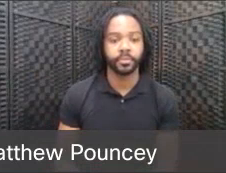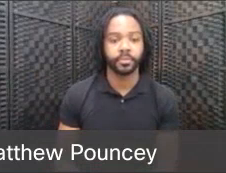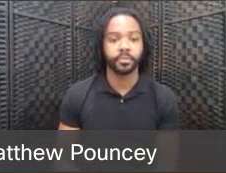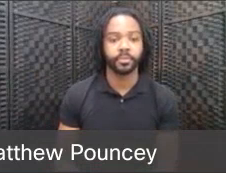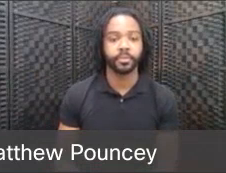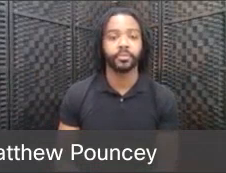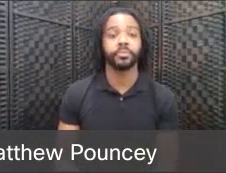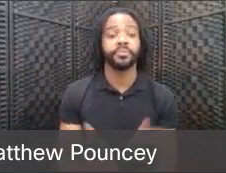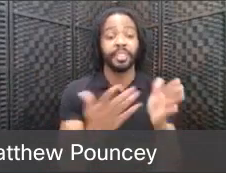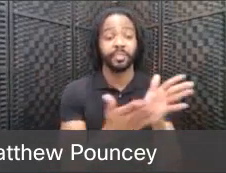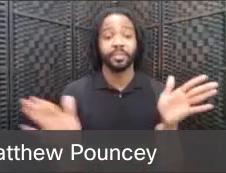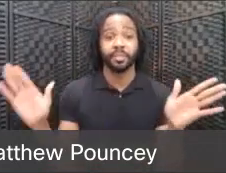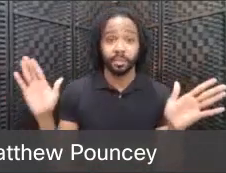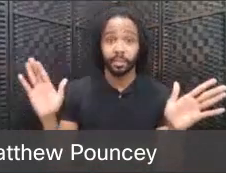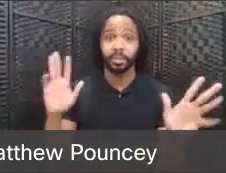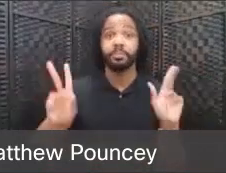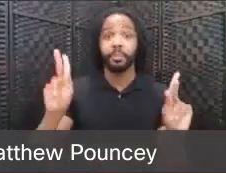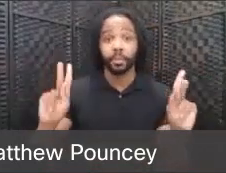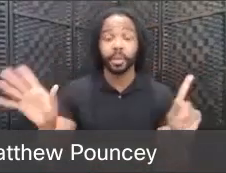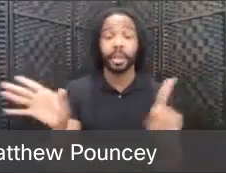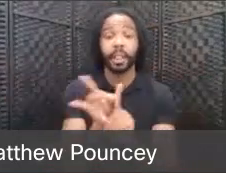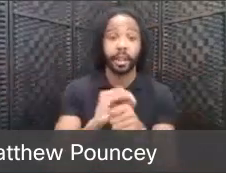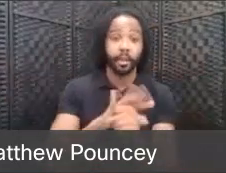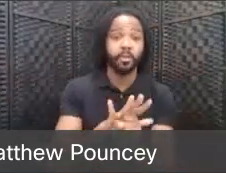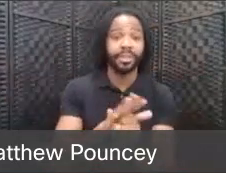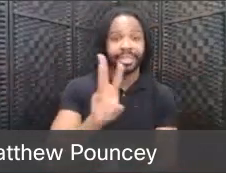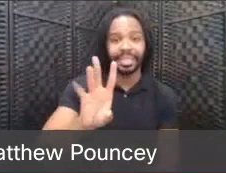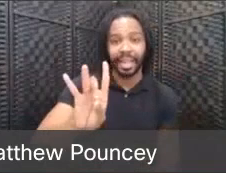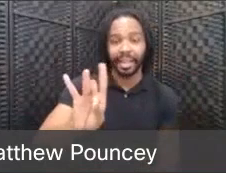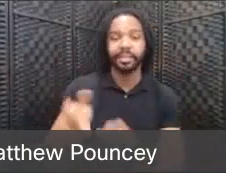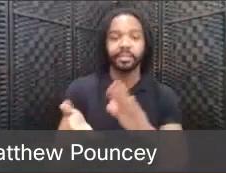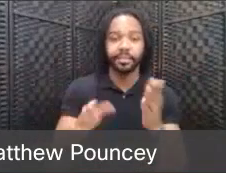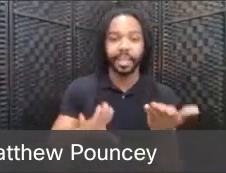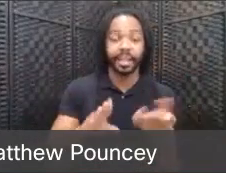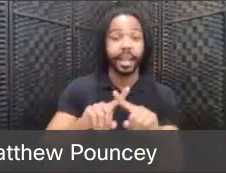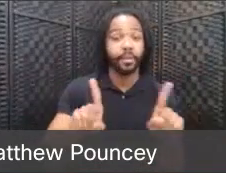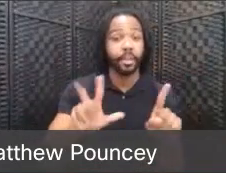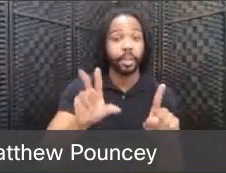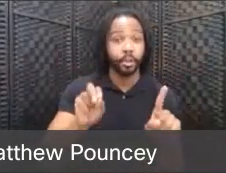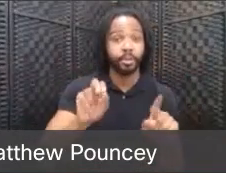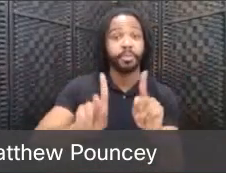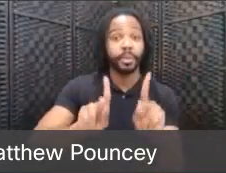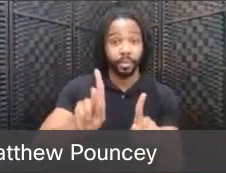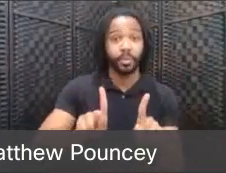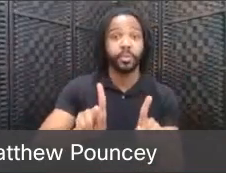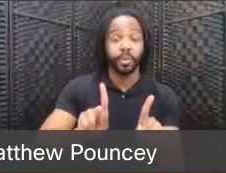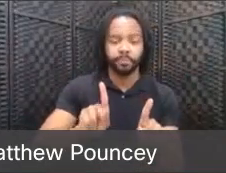Overall, of the people who have contracted COVID, 68 have died. However, 30 of those have been